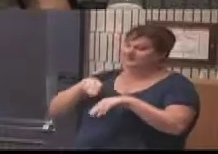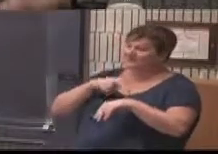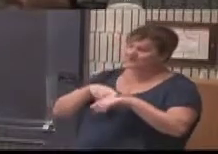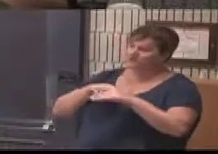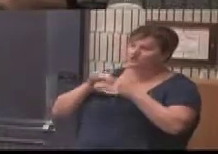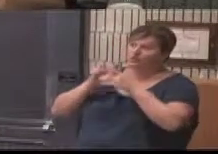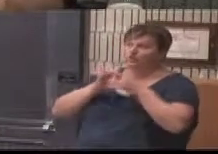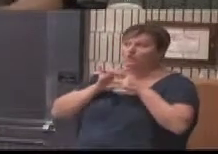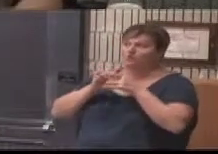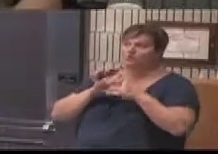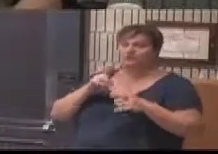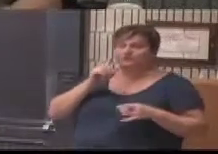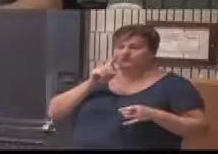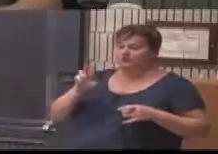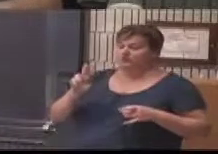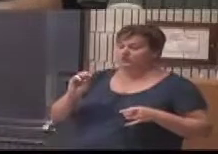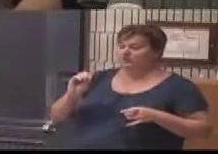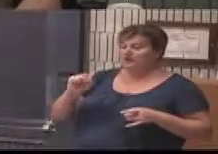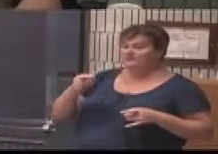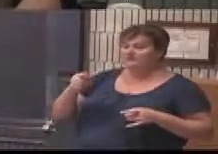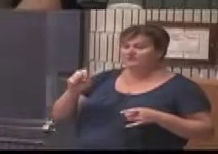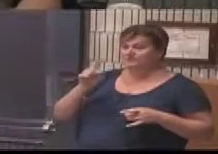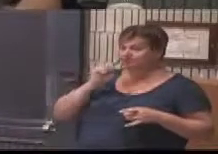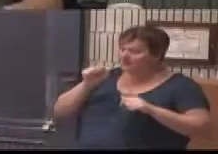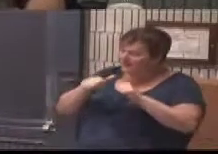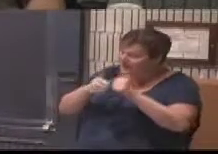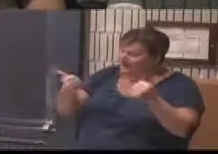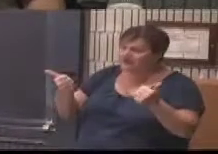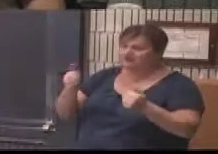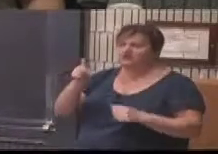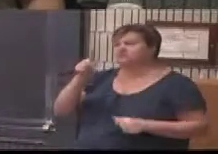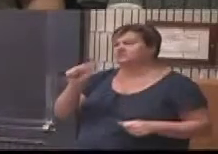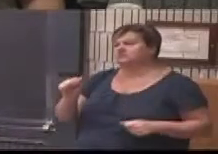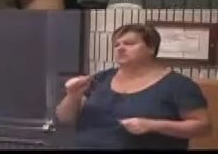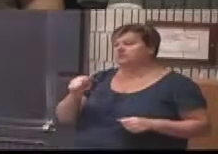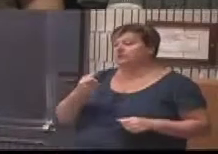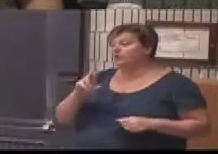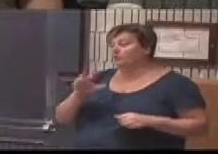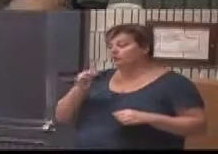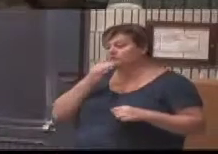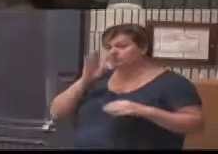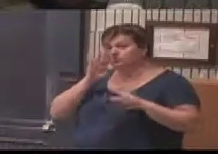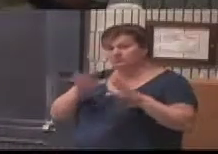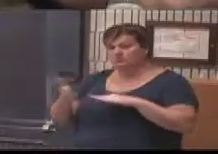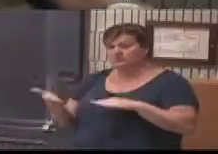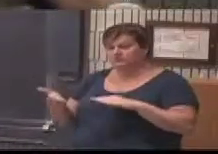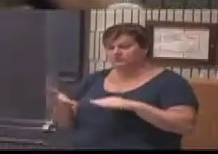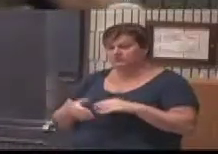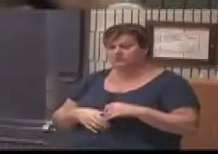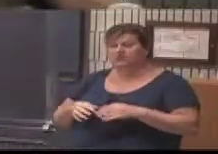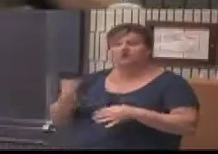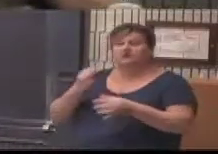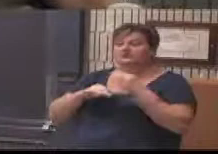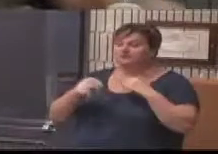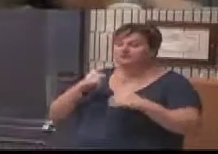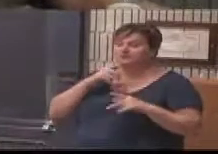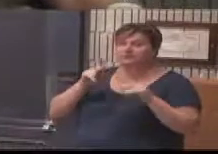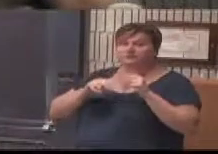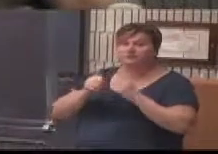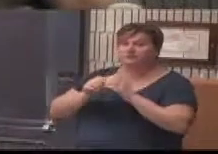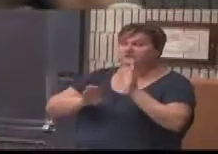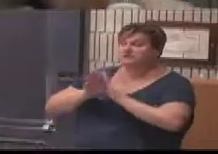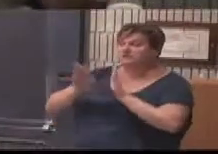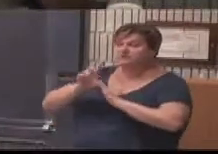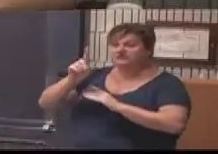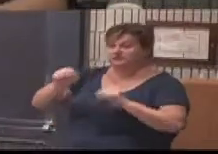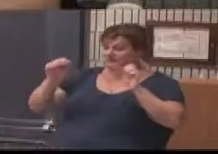offered through anybody where there's a disability or a terminal disease. So instead of saying, well, these people with developmental disability can get